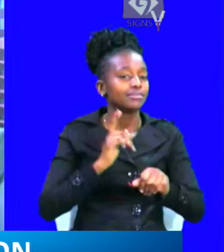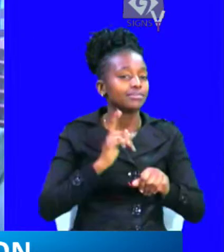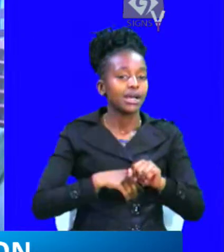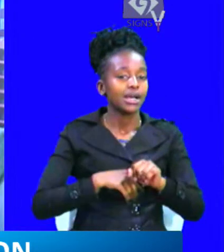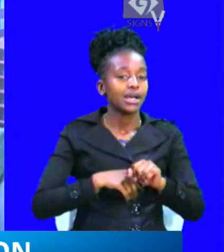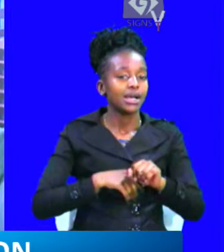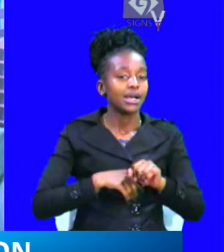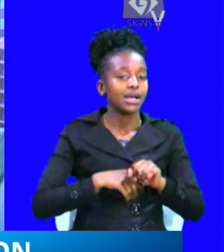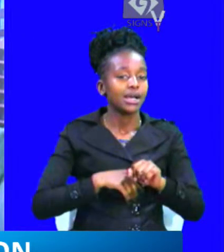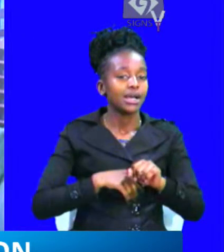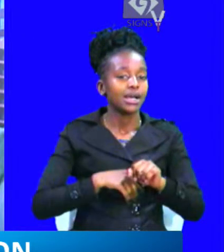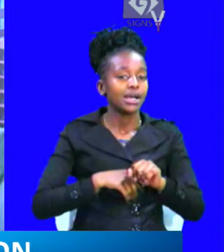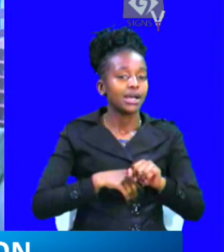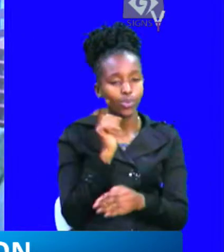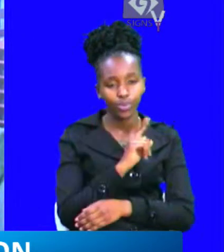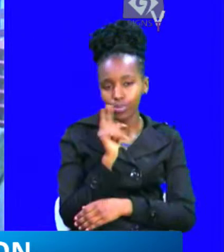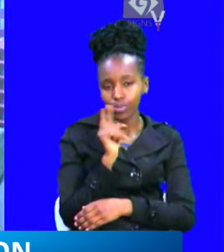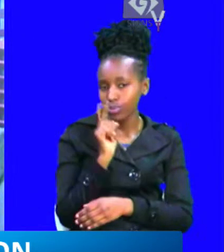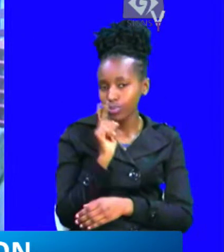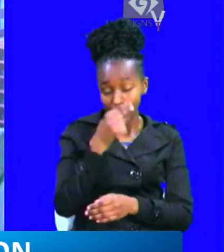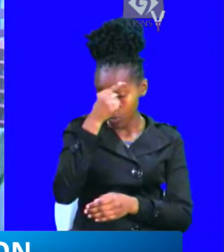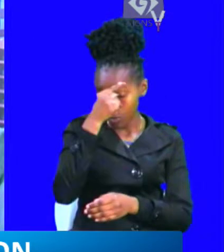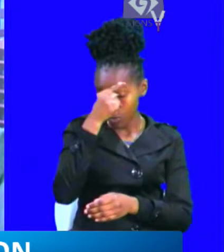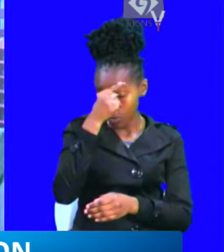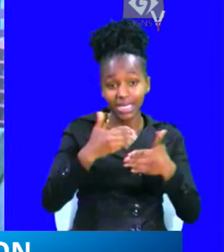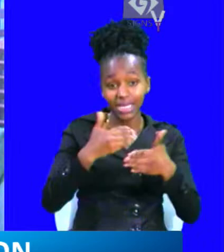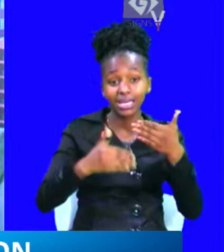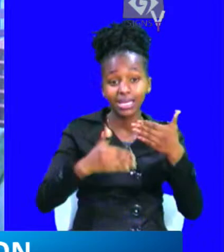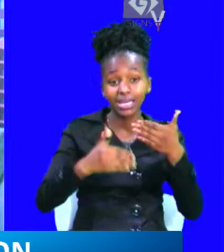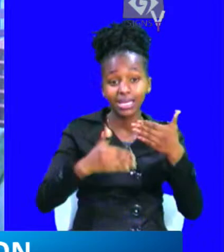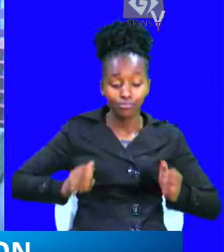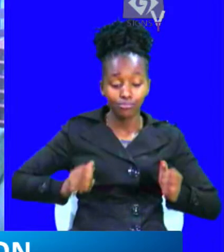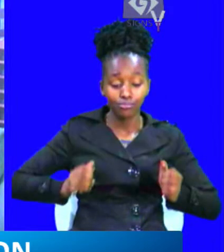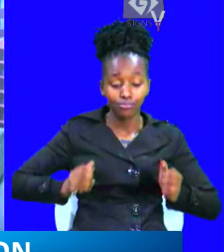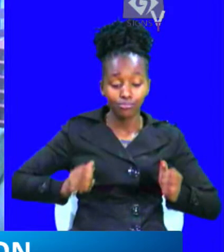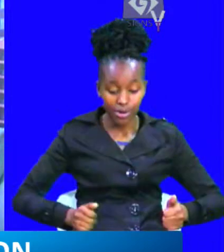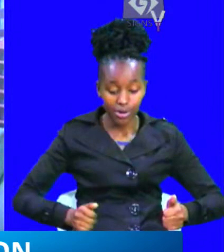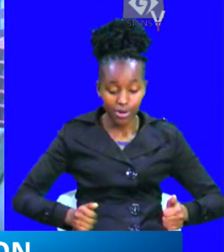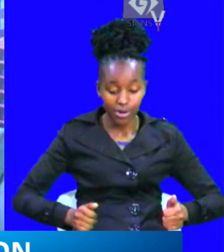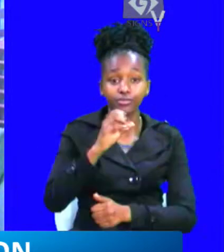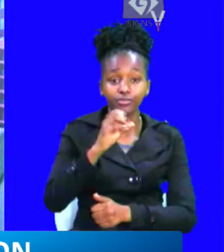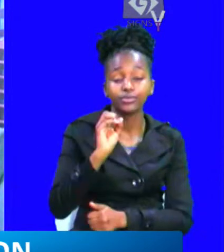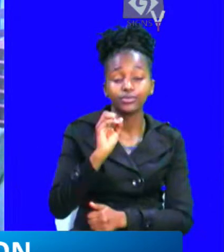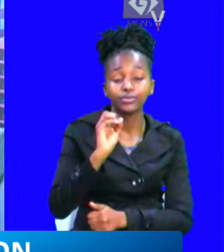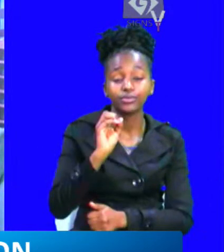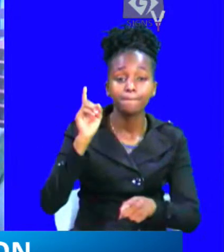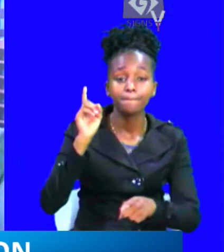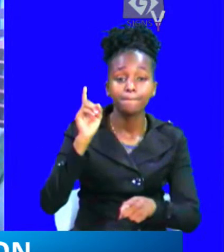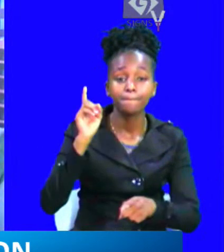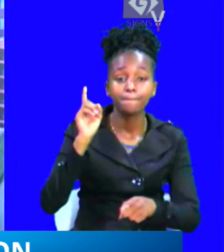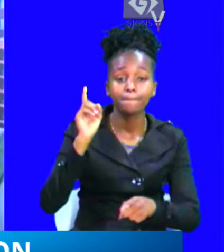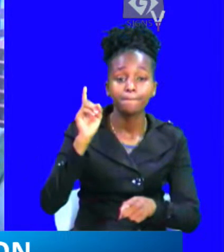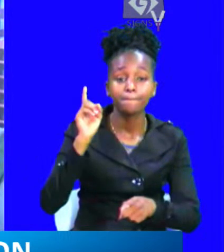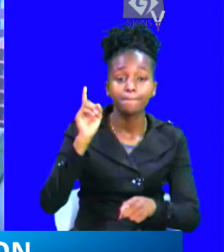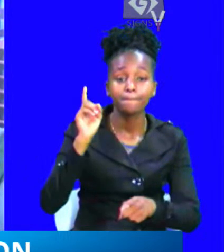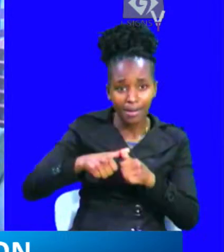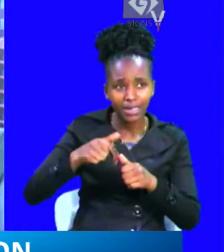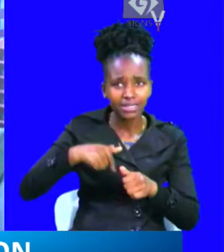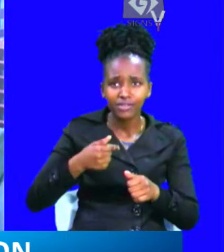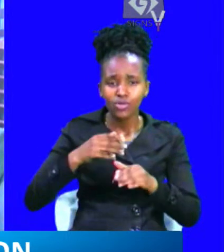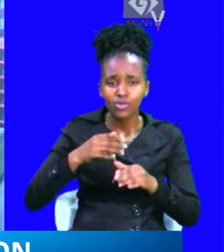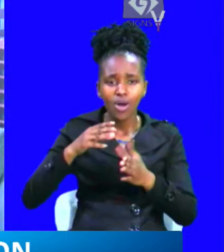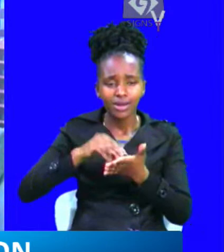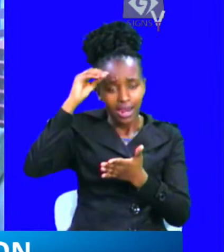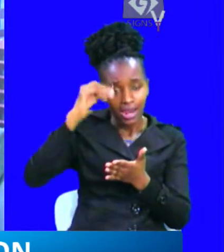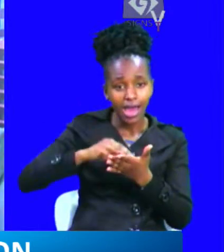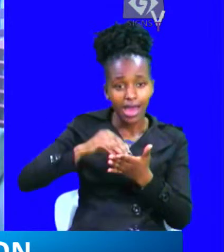with no ramps. I remember there was a time my dad traveled all the way to Kampala to come visit us. I was Yes. schooling there, and he